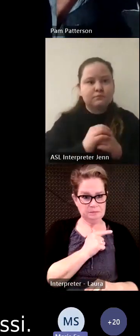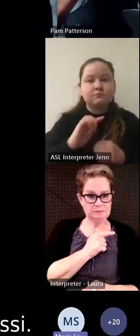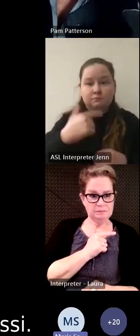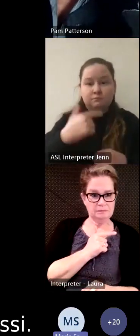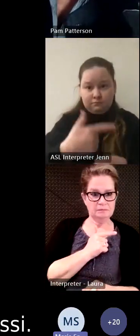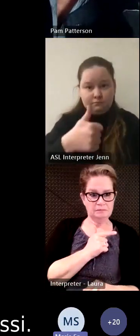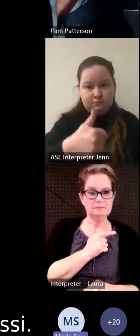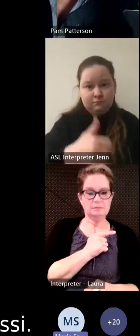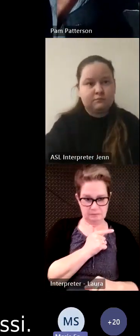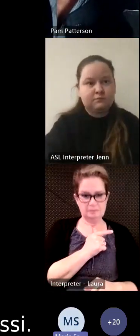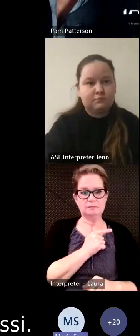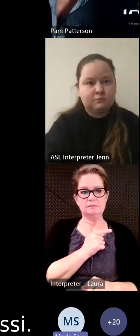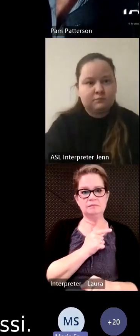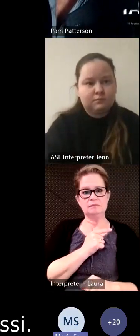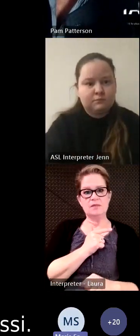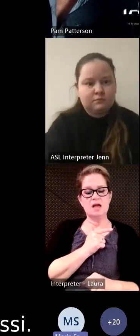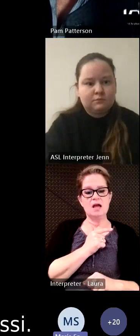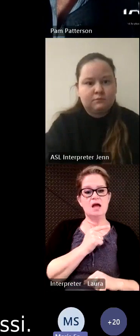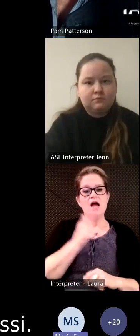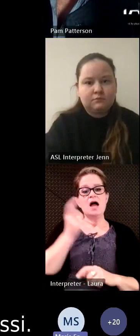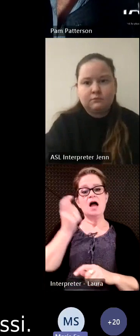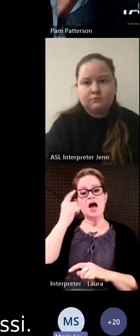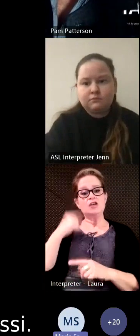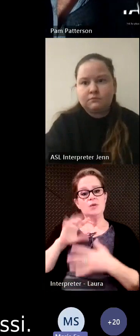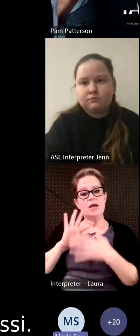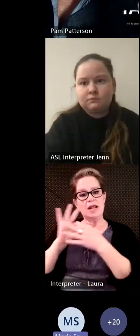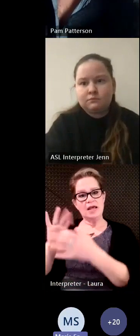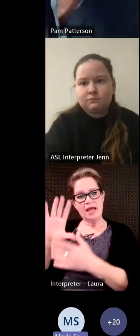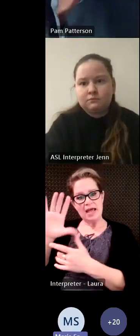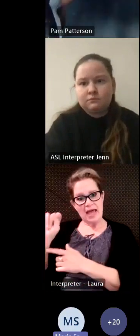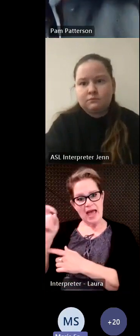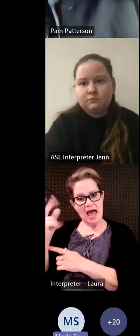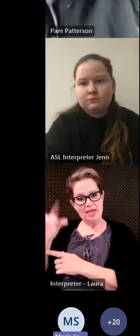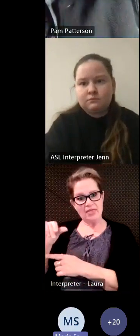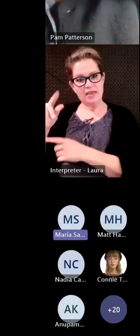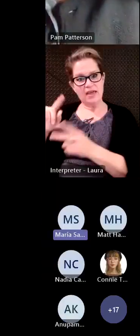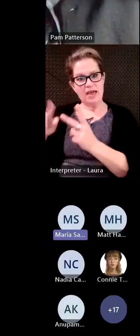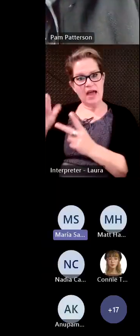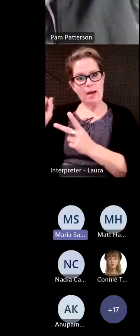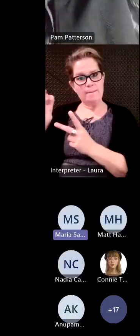with Kathy Capon and Amanda Hottram at Odessi. I don't know if